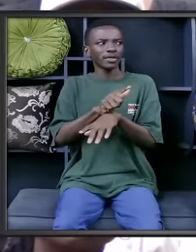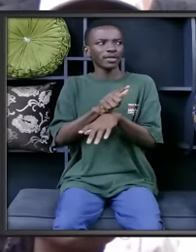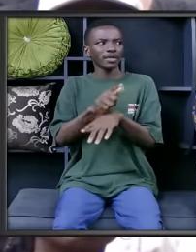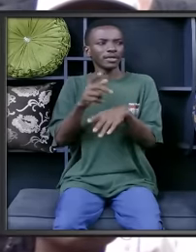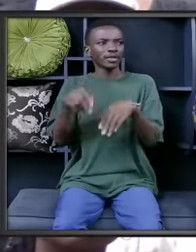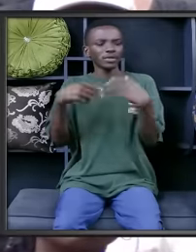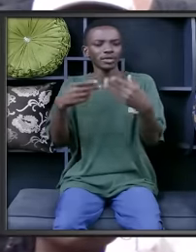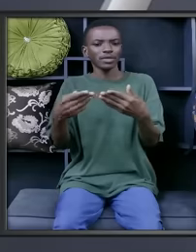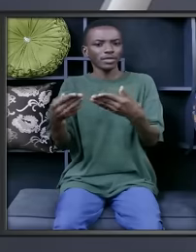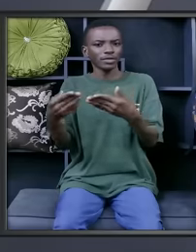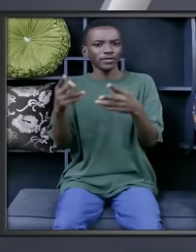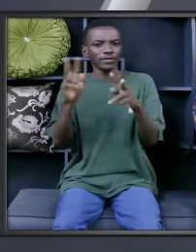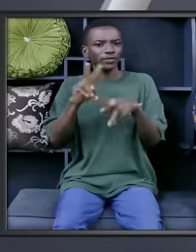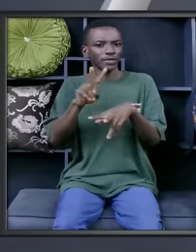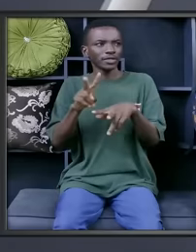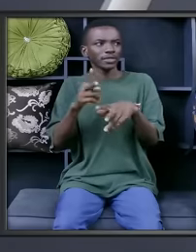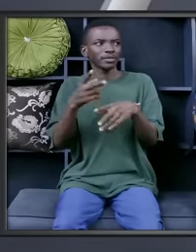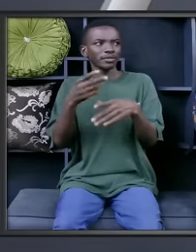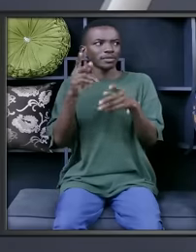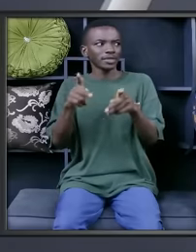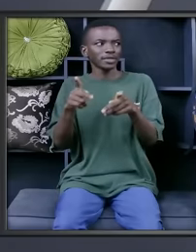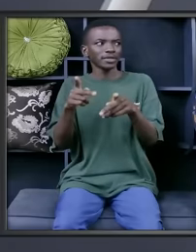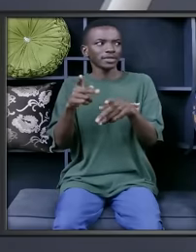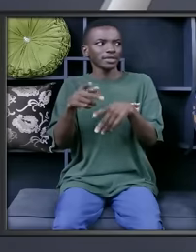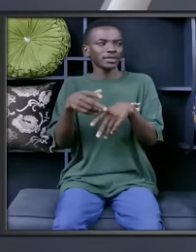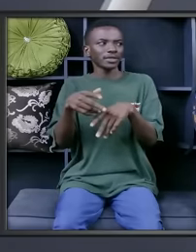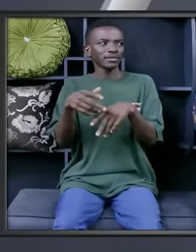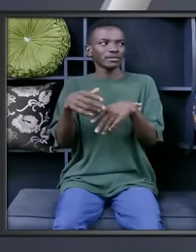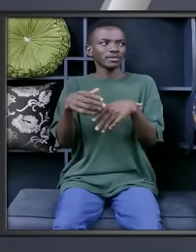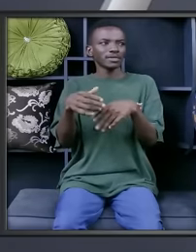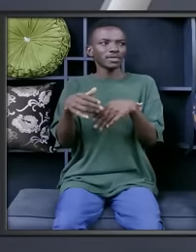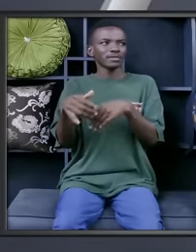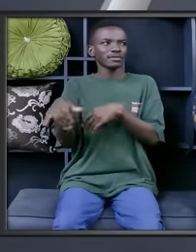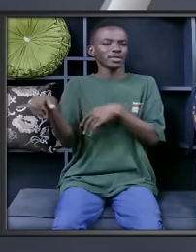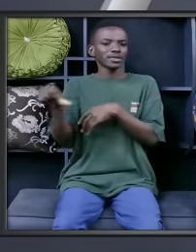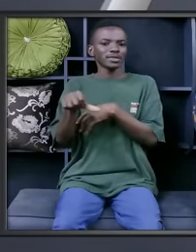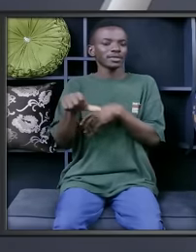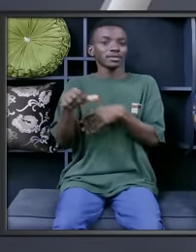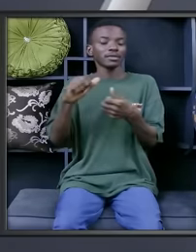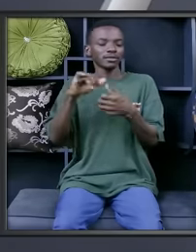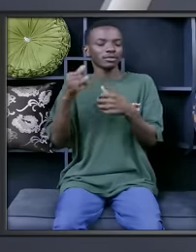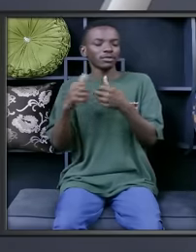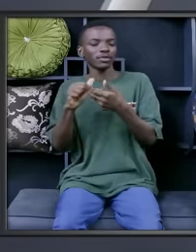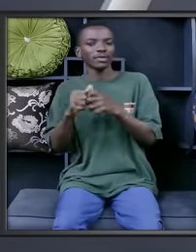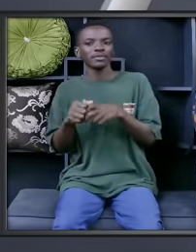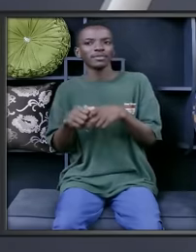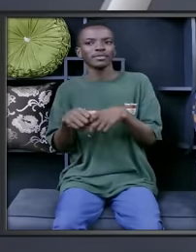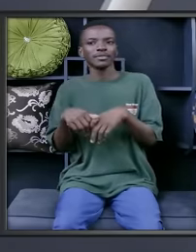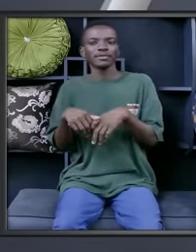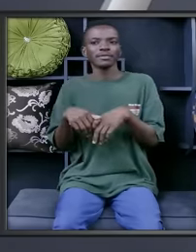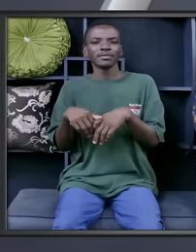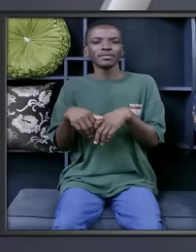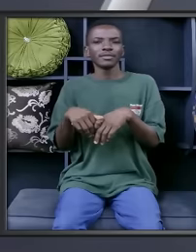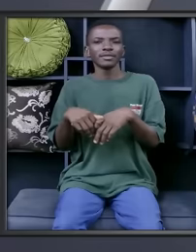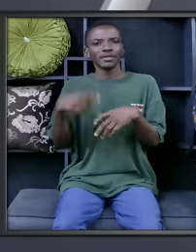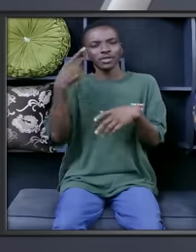visit person he give you drink, you no drink. It means a problem day. A problem day. The man said, not happy with him. Mm. Now,